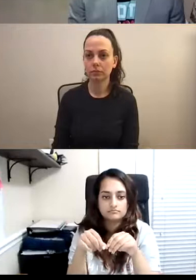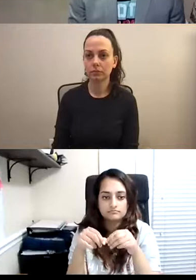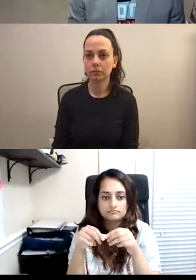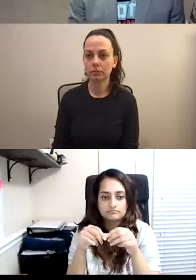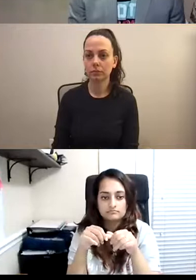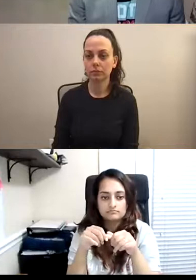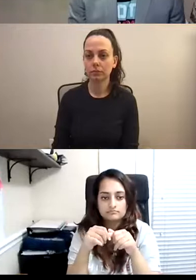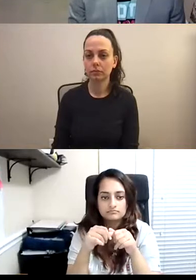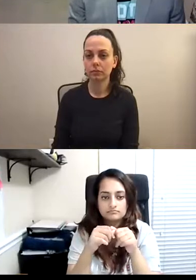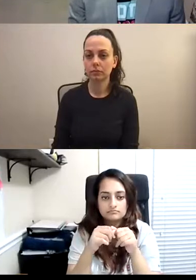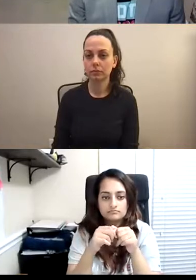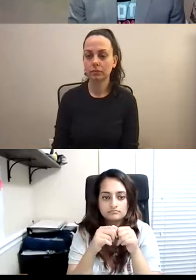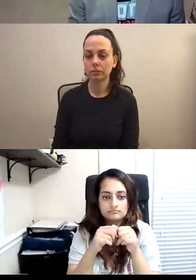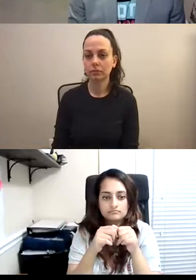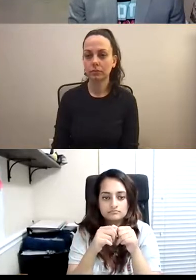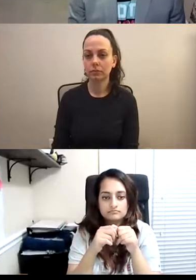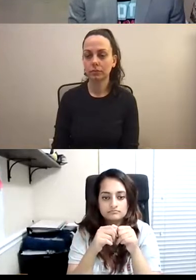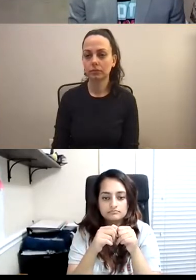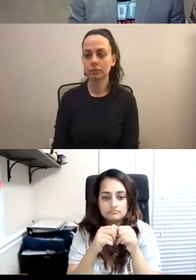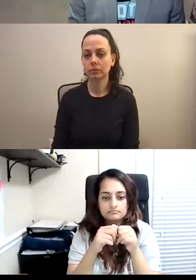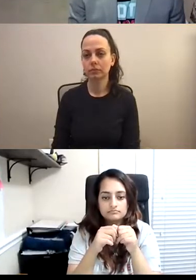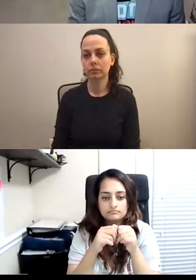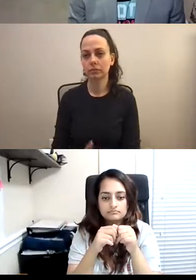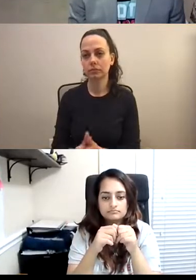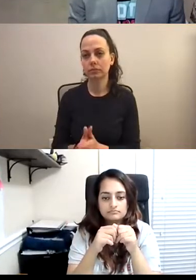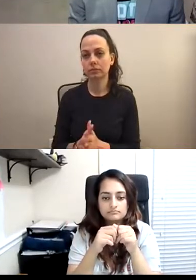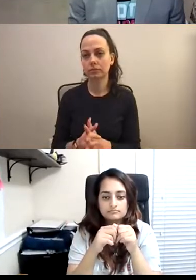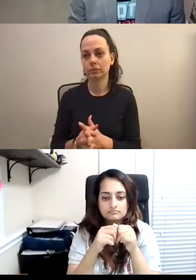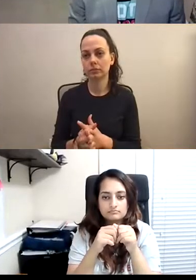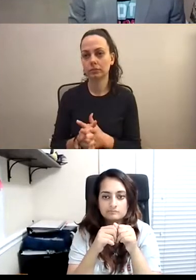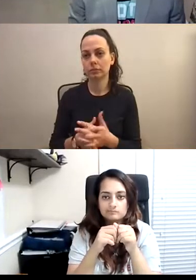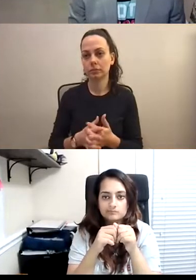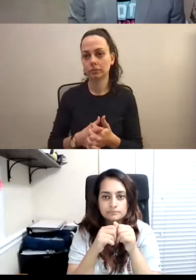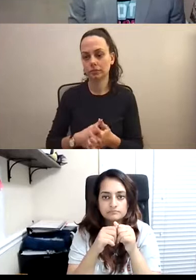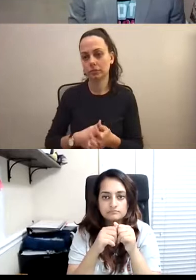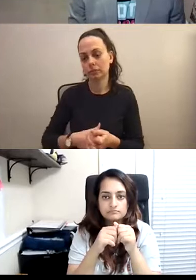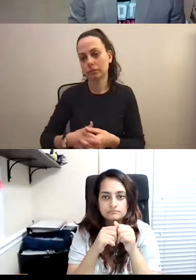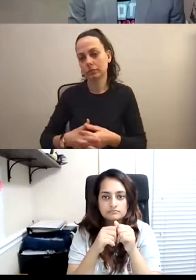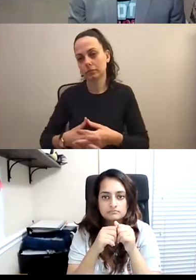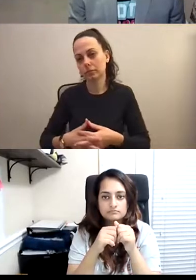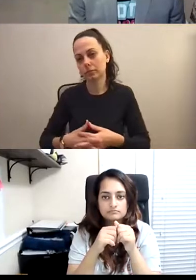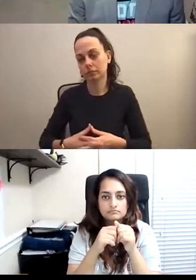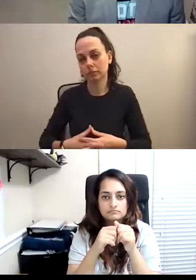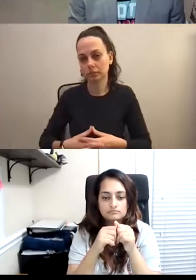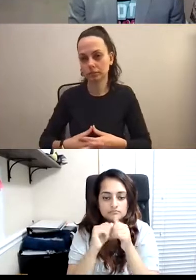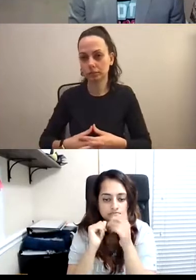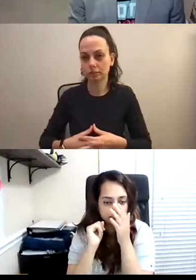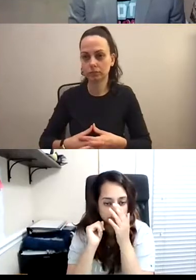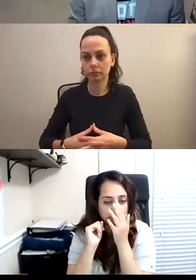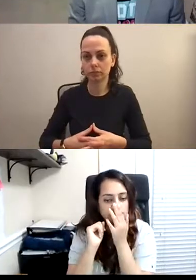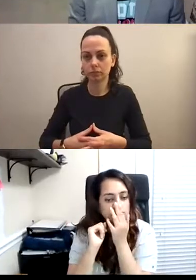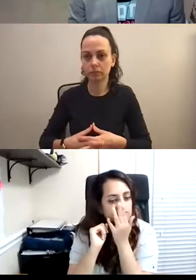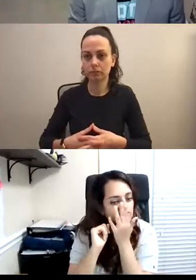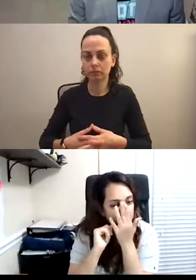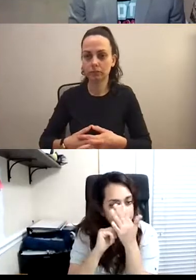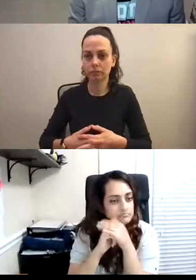and then just calling it the day. So it became a more enjoyable experience once I took the pressure off of